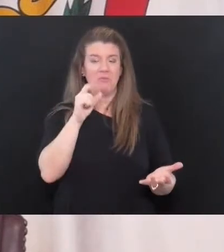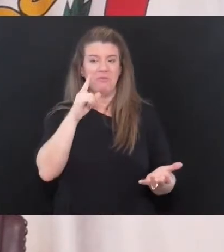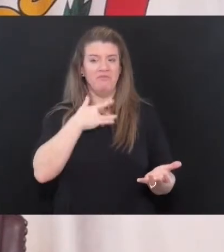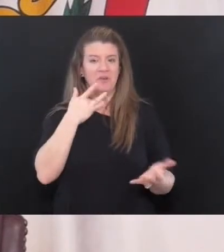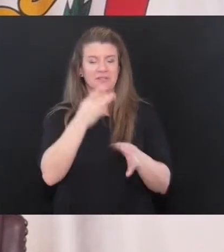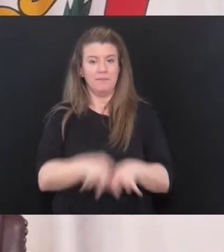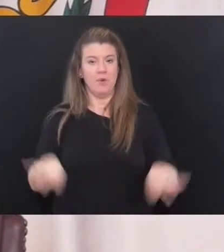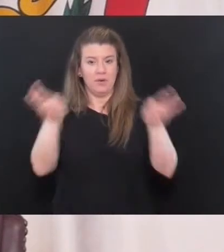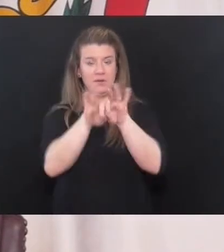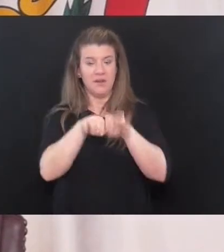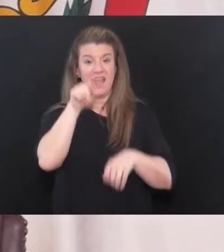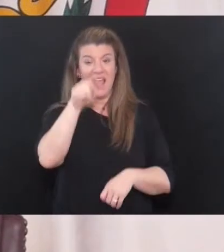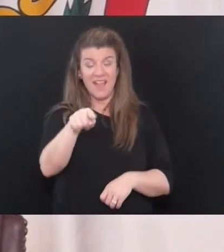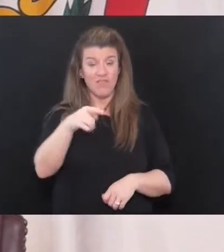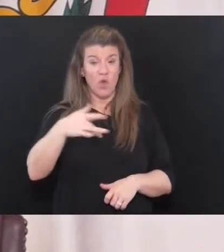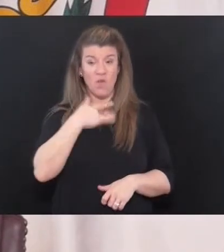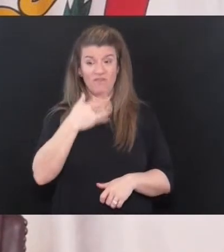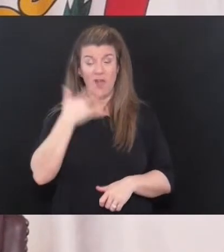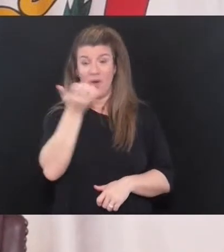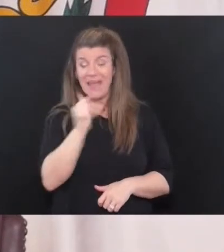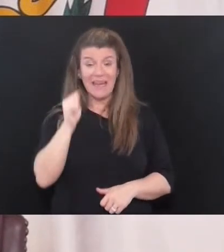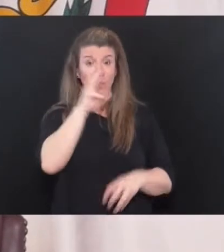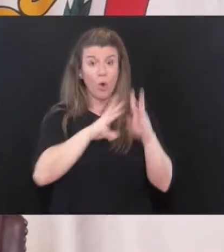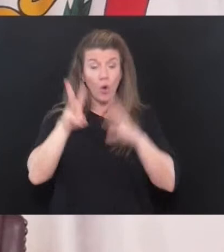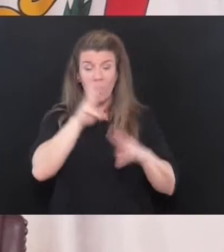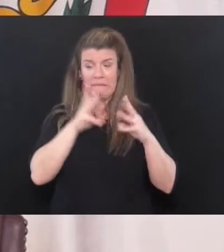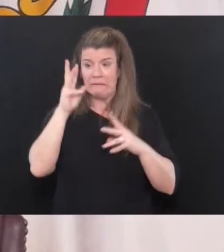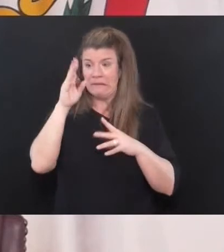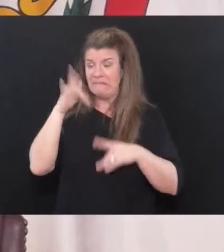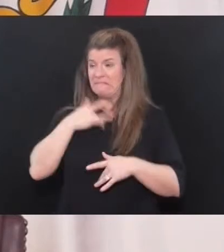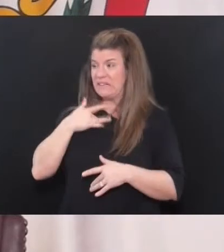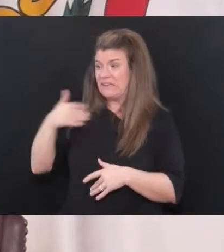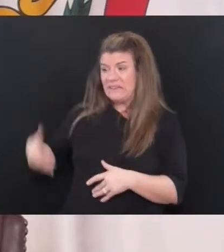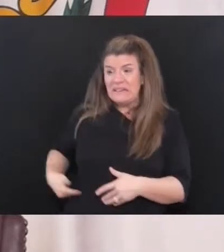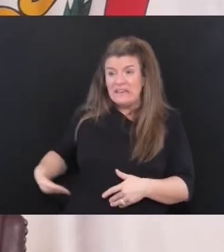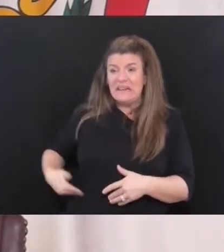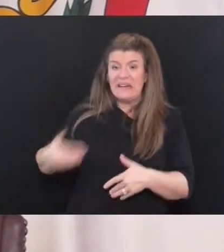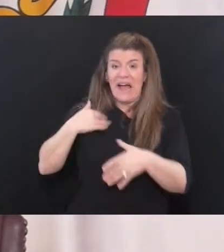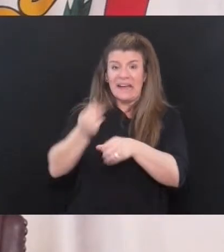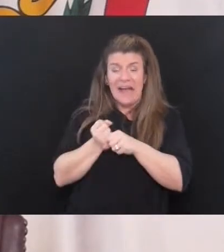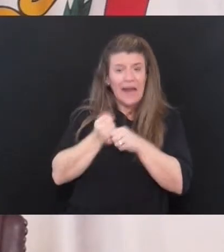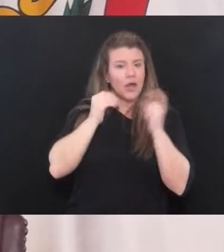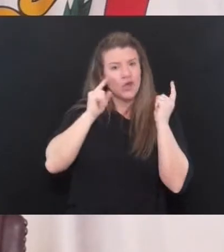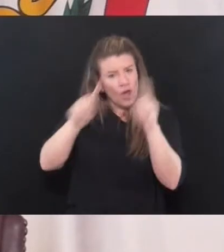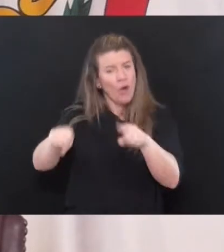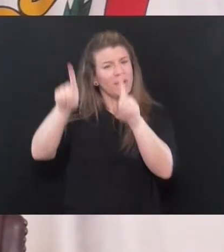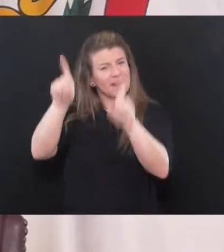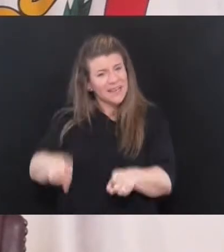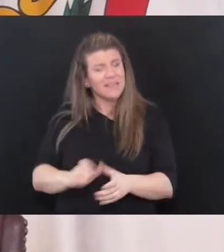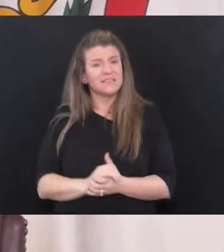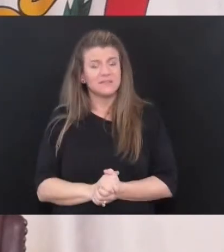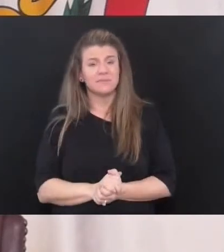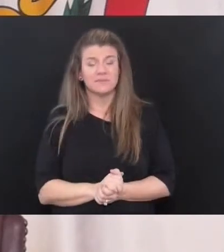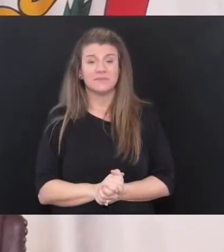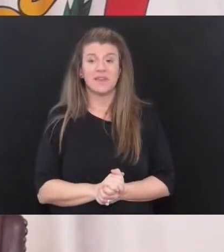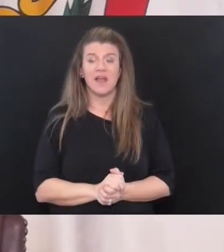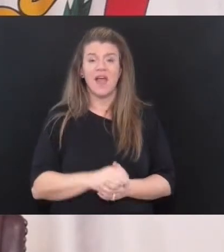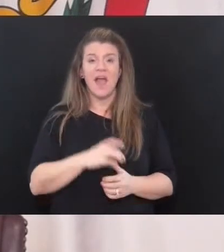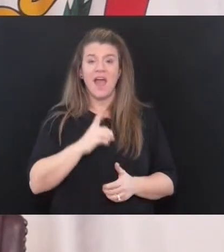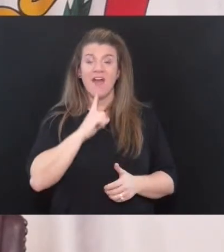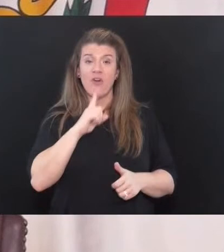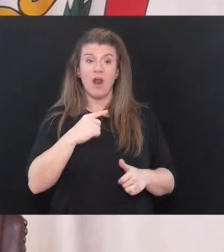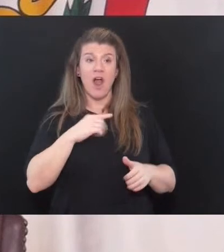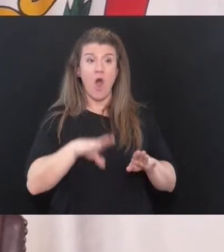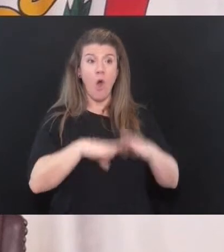If you've got some concern about what's going on and everything, go get a test. And from the standpoint, Mark, of opening back up